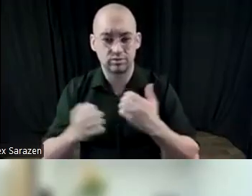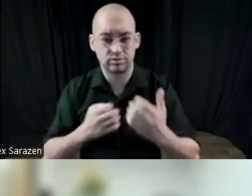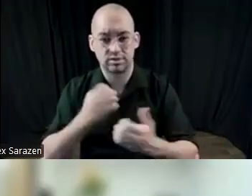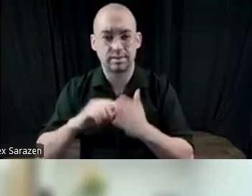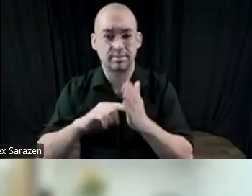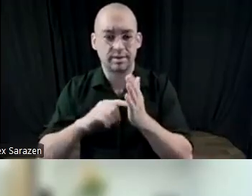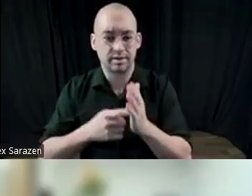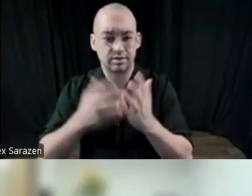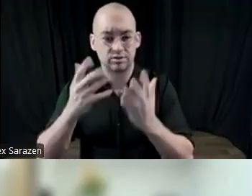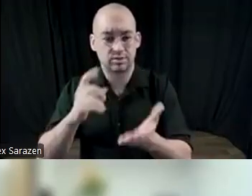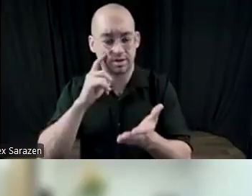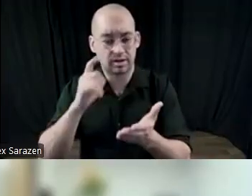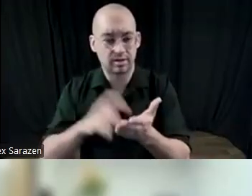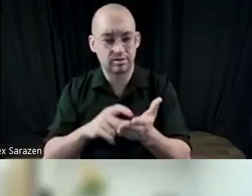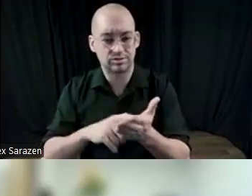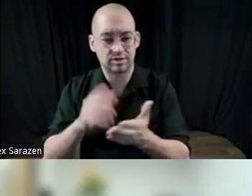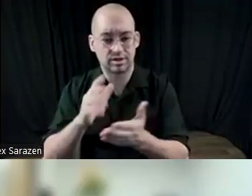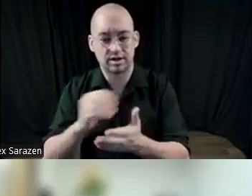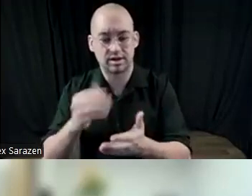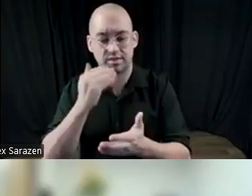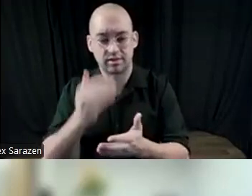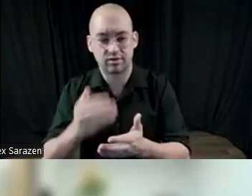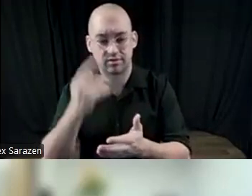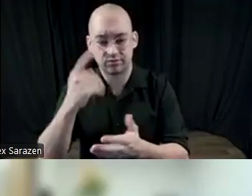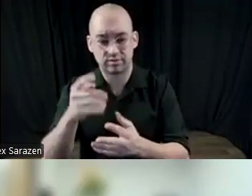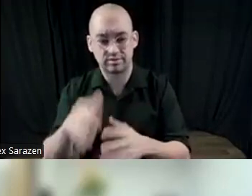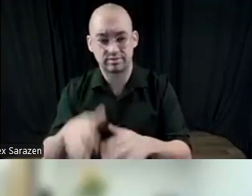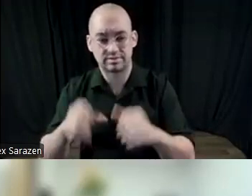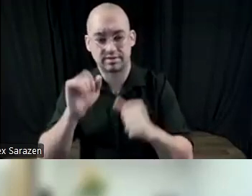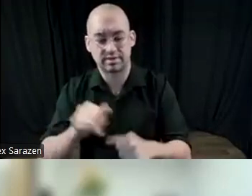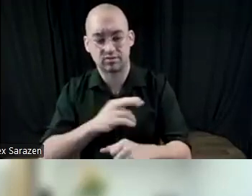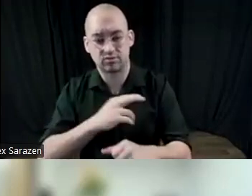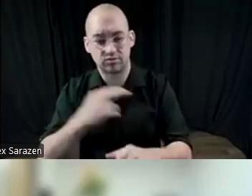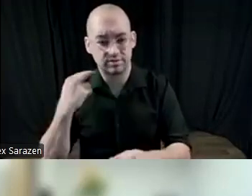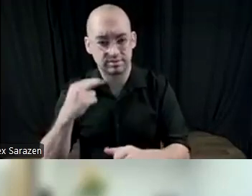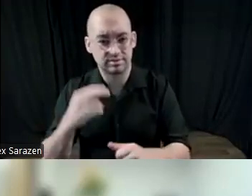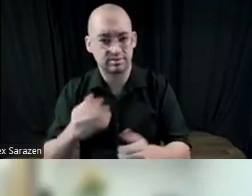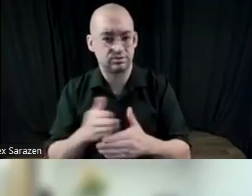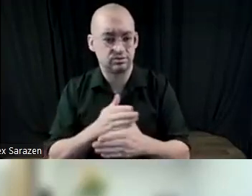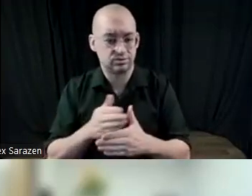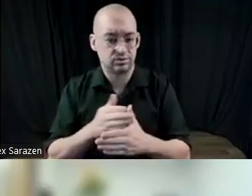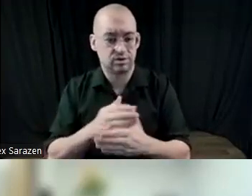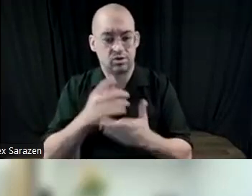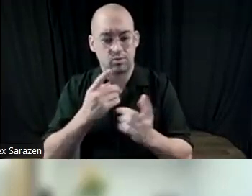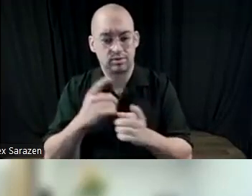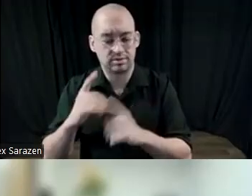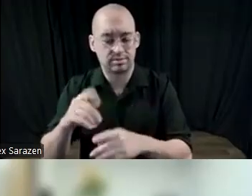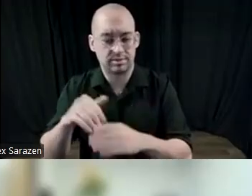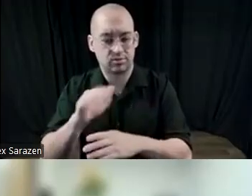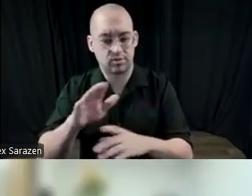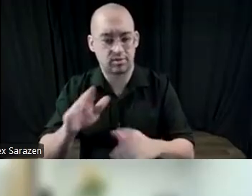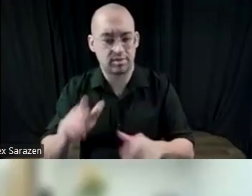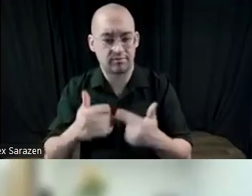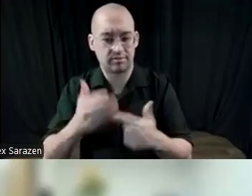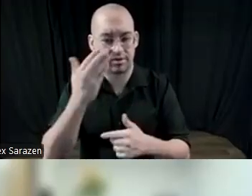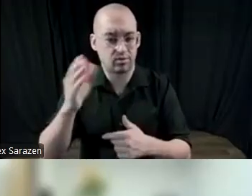want to acknowledge and thank you for taking that risk of sharing what was going on in your life. I don't know if Emily is still